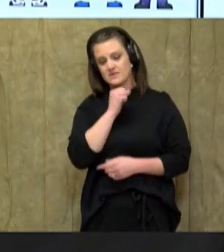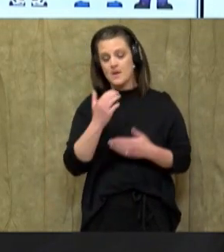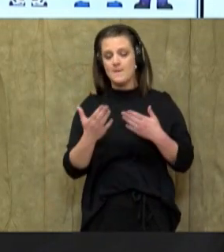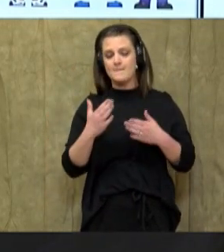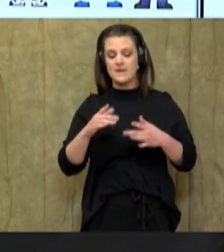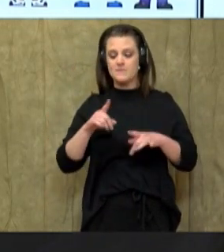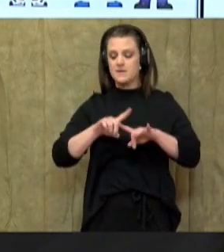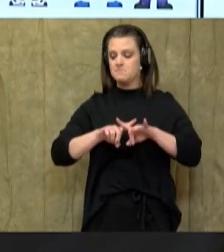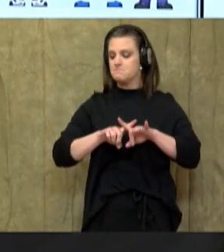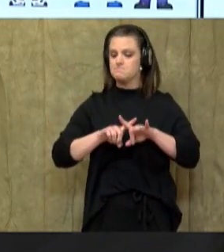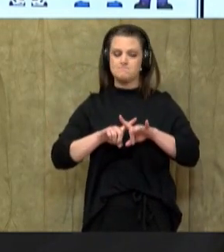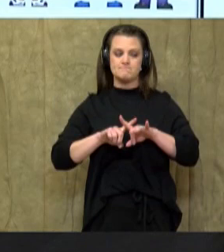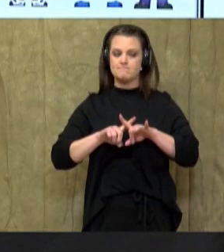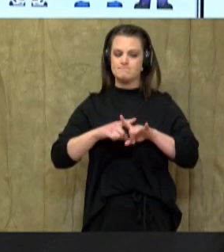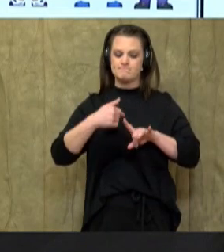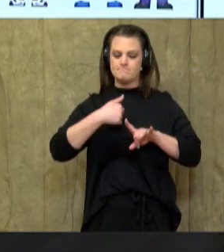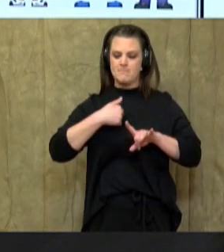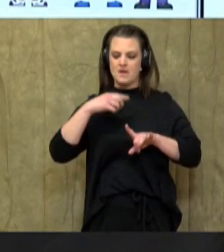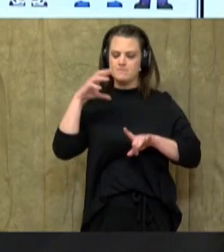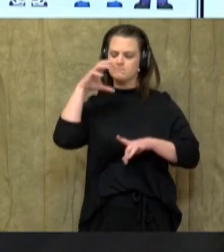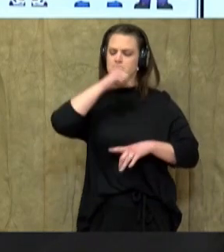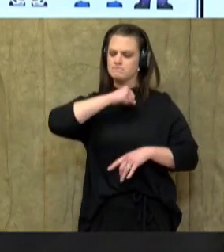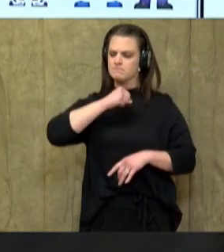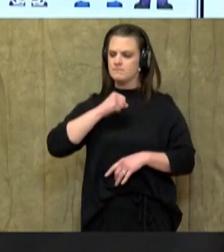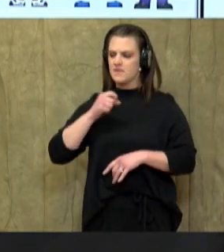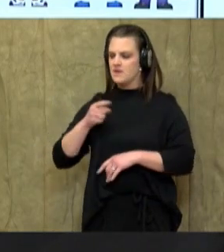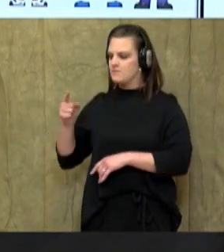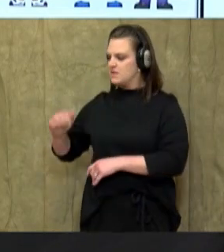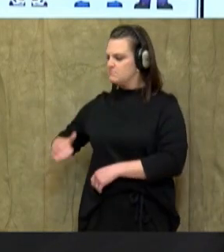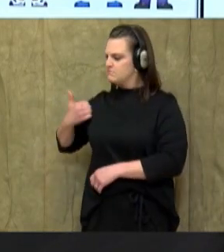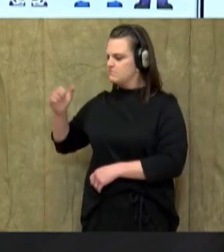different than your neighbors,